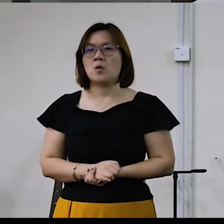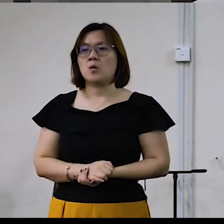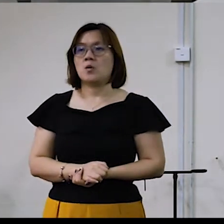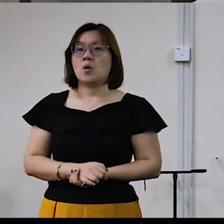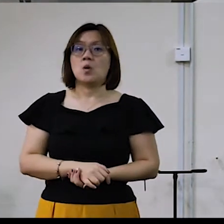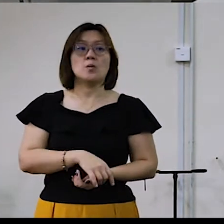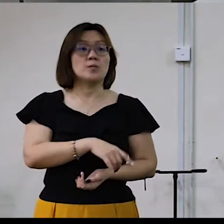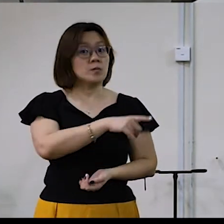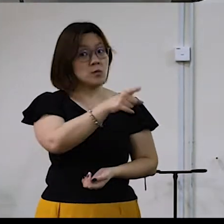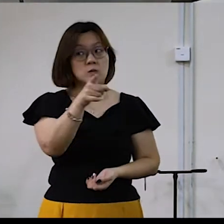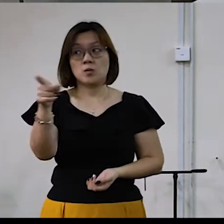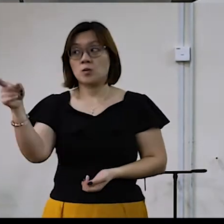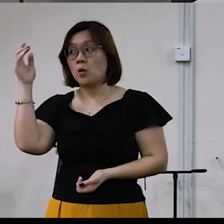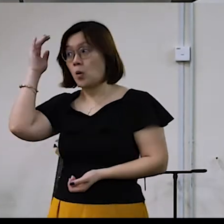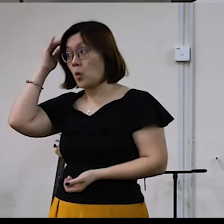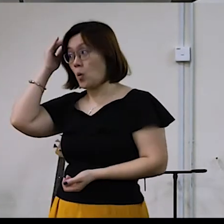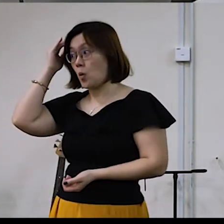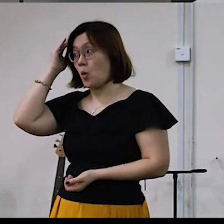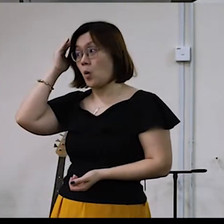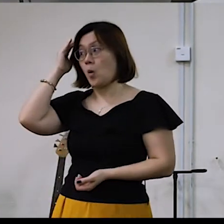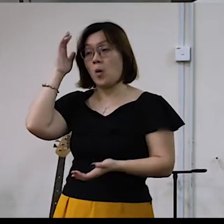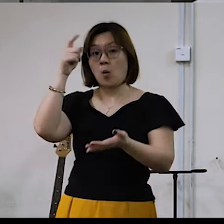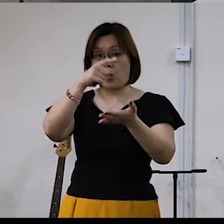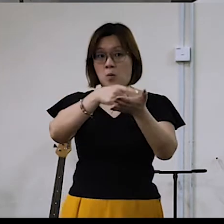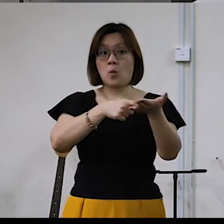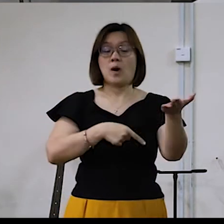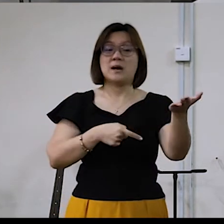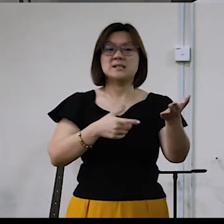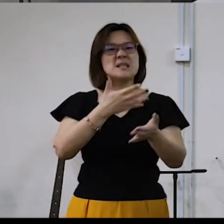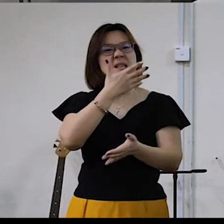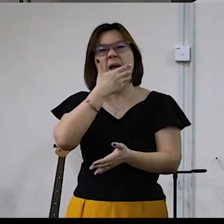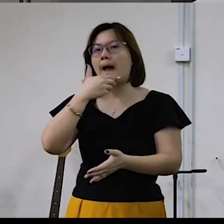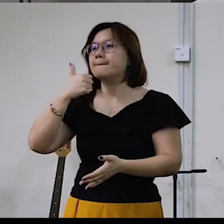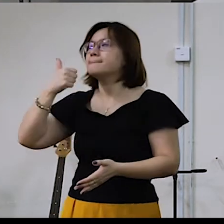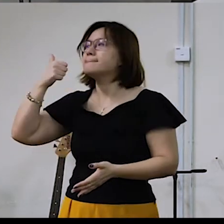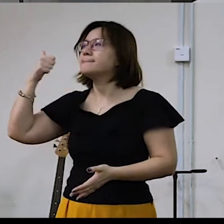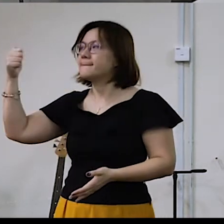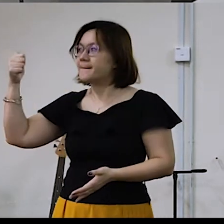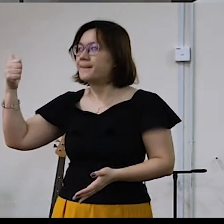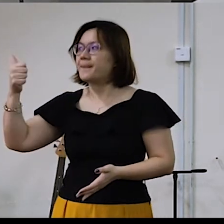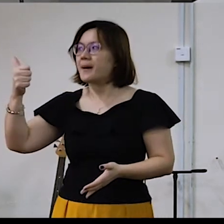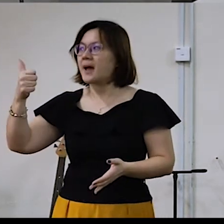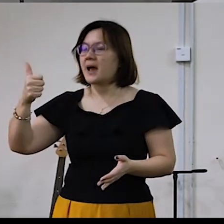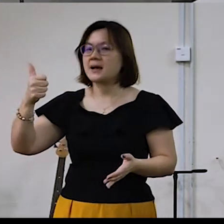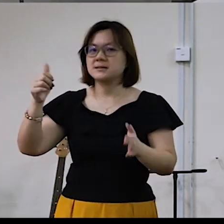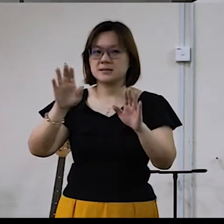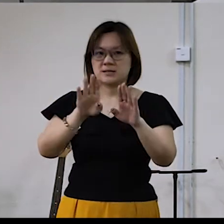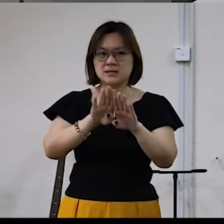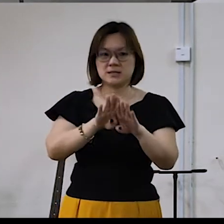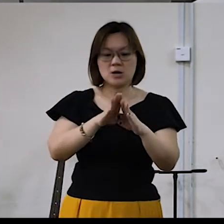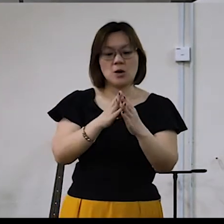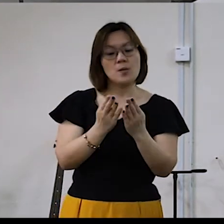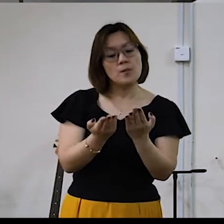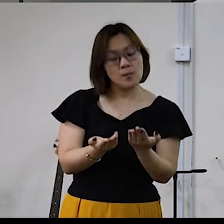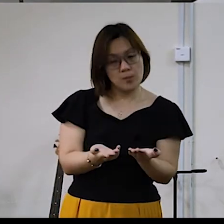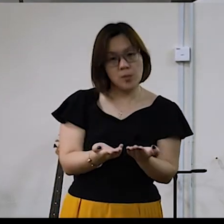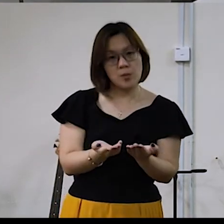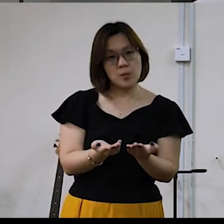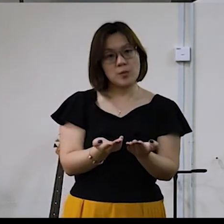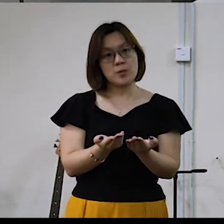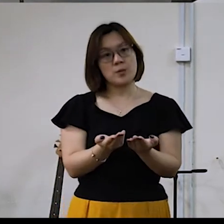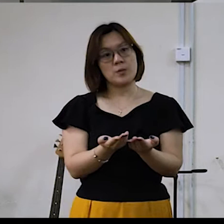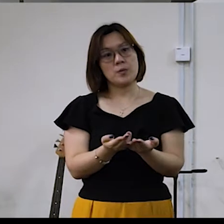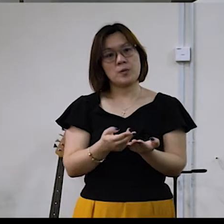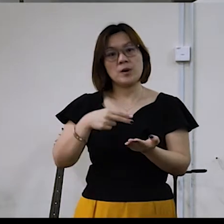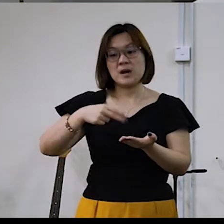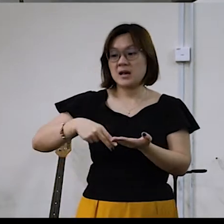whole human history. The best and the most printed book ever. Not Sidney Sheldon, not this